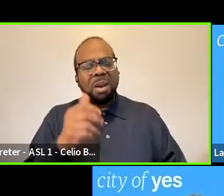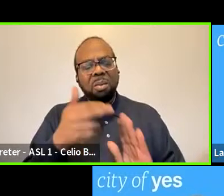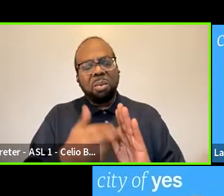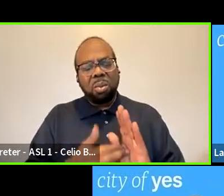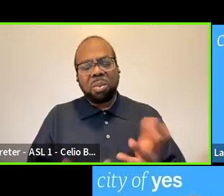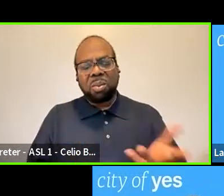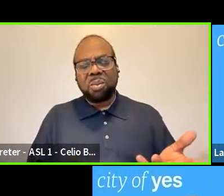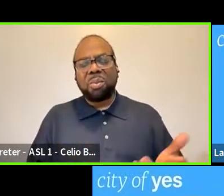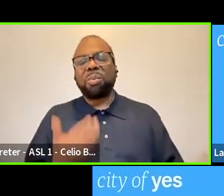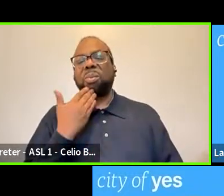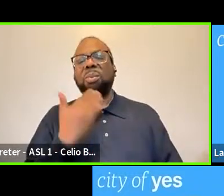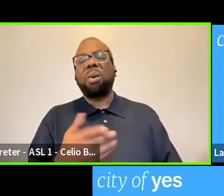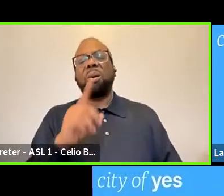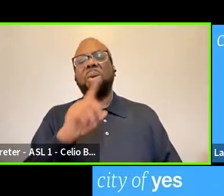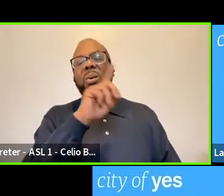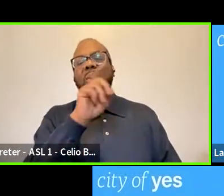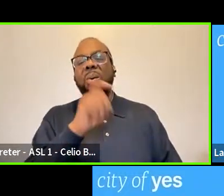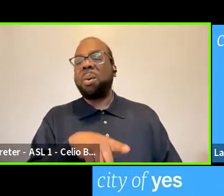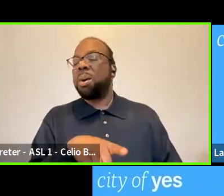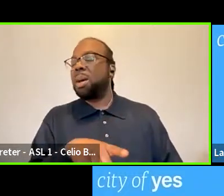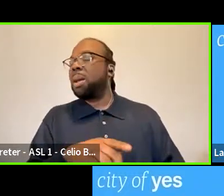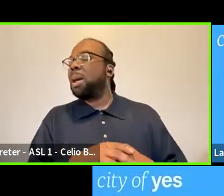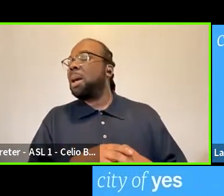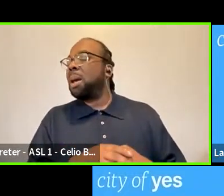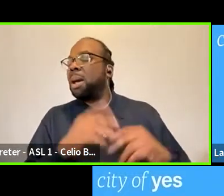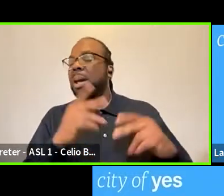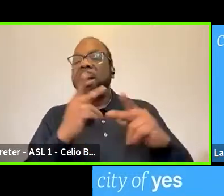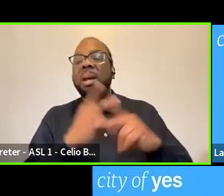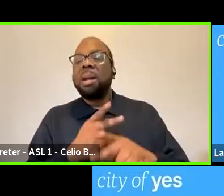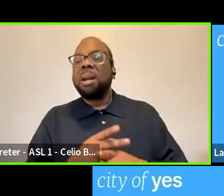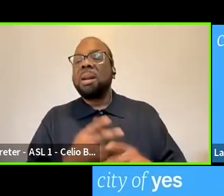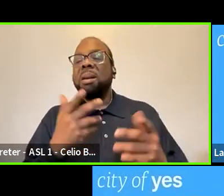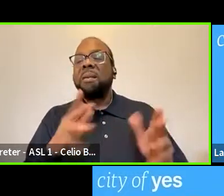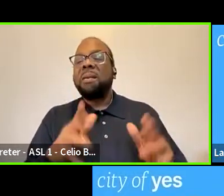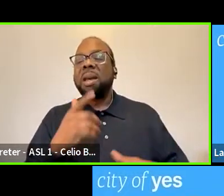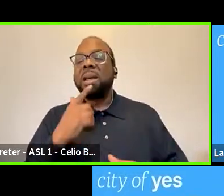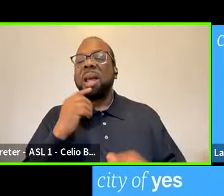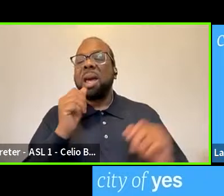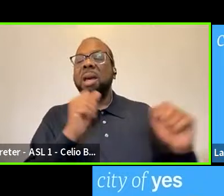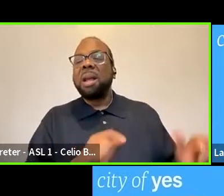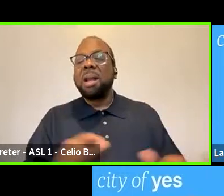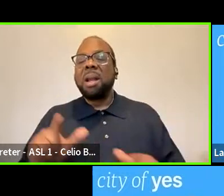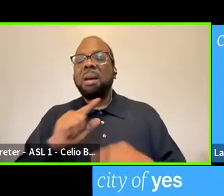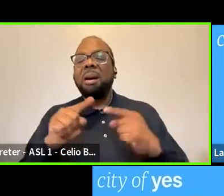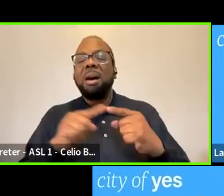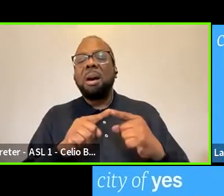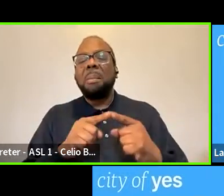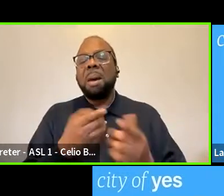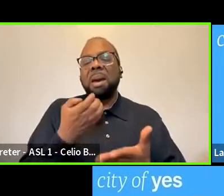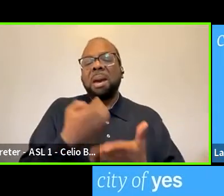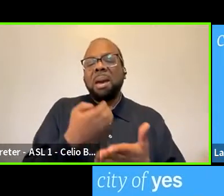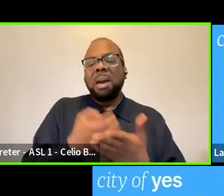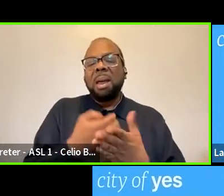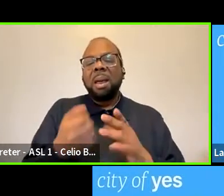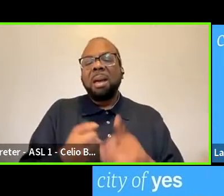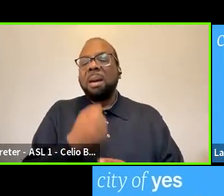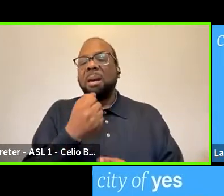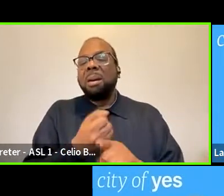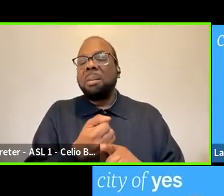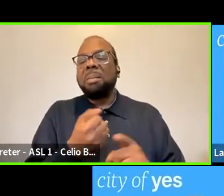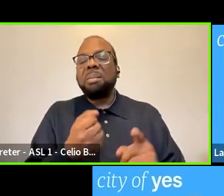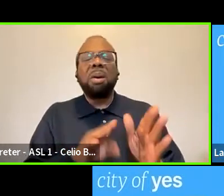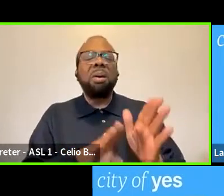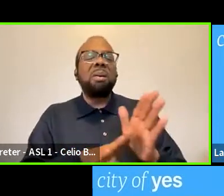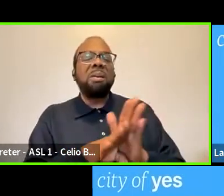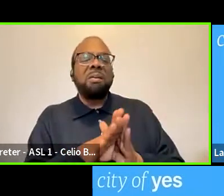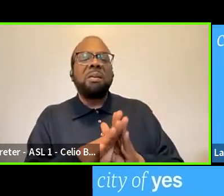Yeah, great question. So the statistic that was cited on the slide about the economic impacts of housing opportunity was developed by